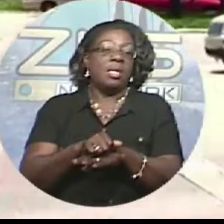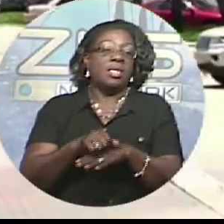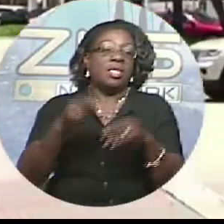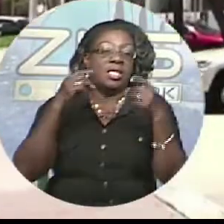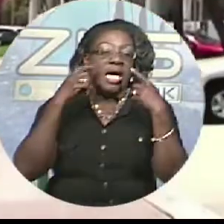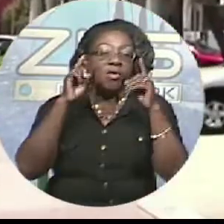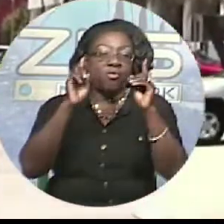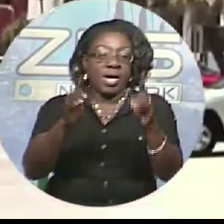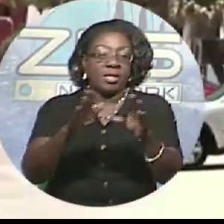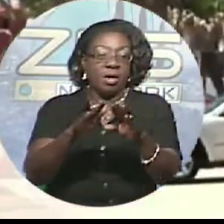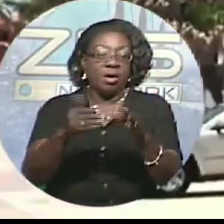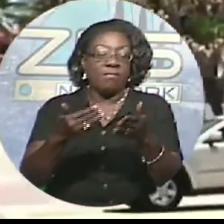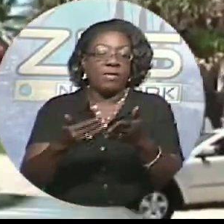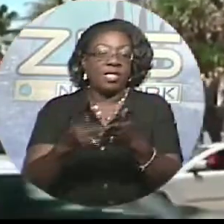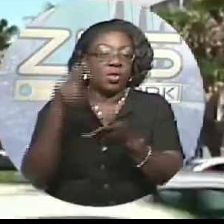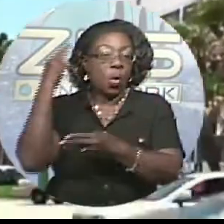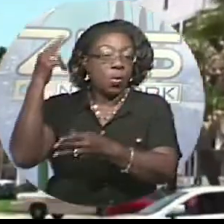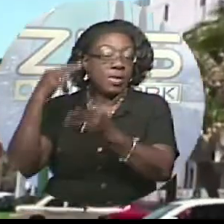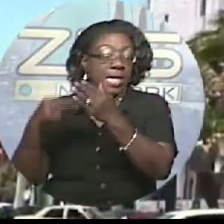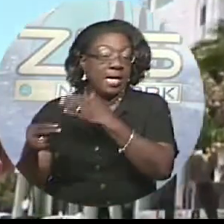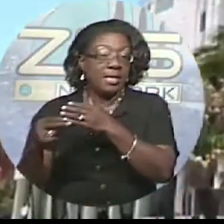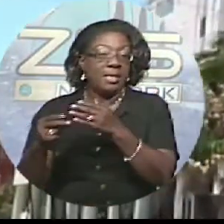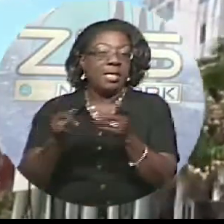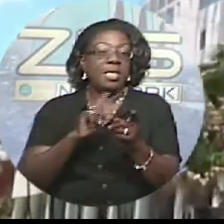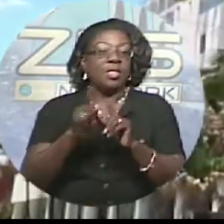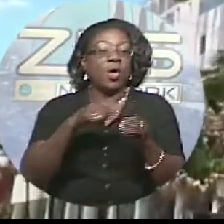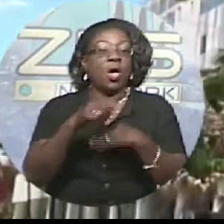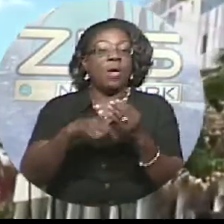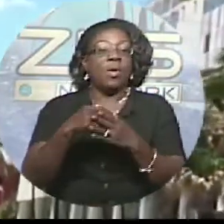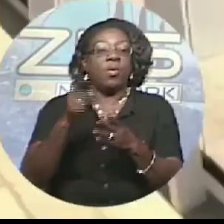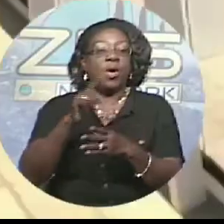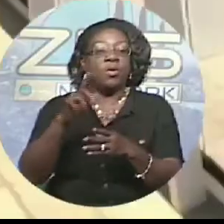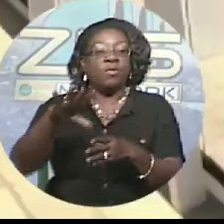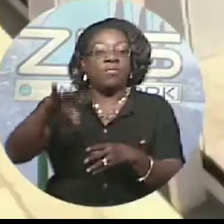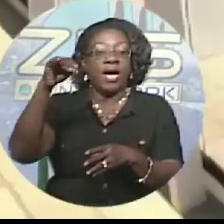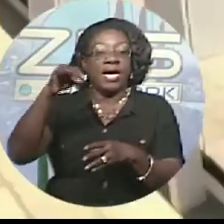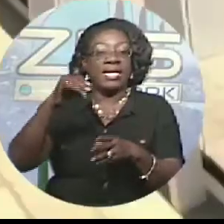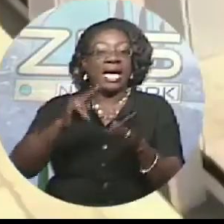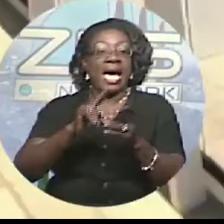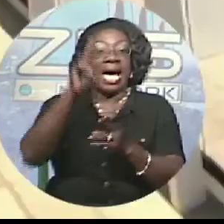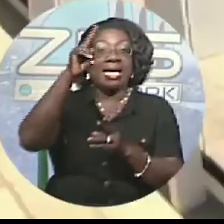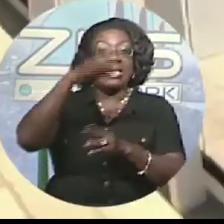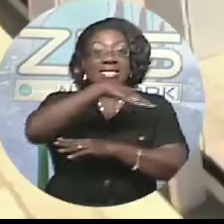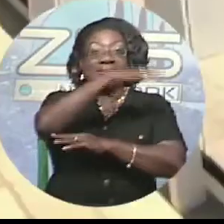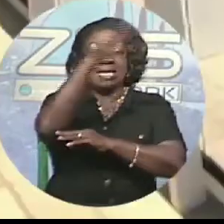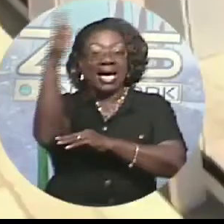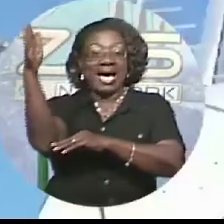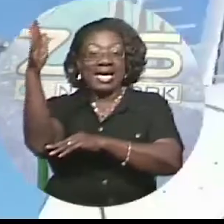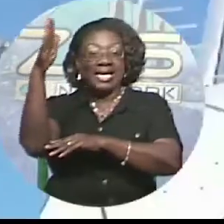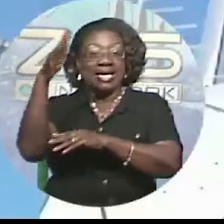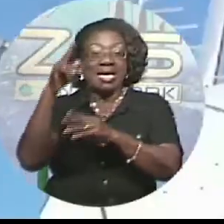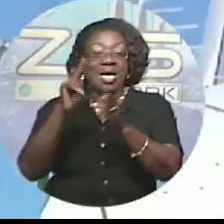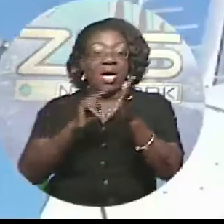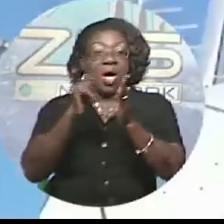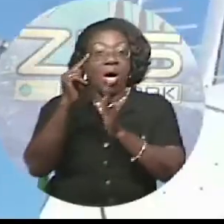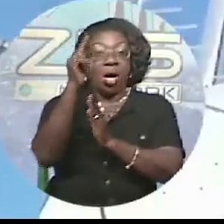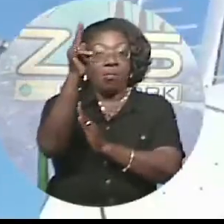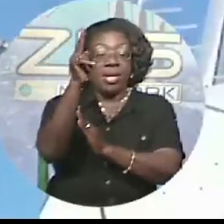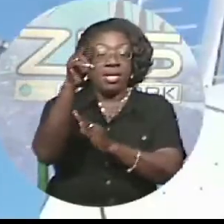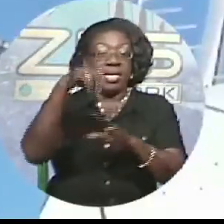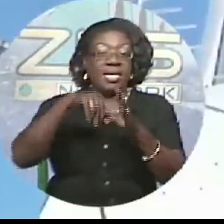at the Hilton Fort Lauderdale Beach Resort. It's where you'll find the highest skyline in Fort Lauderdale and six